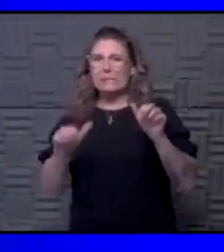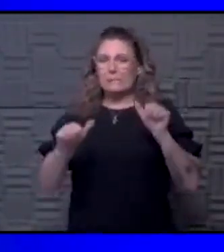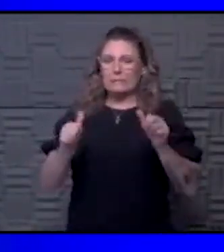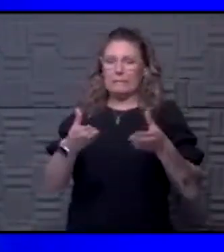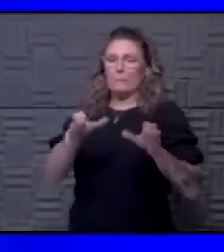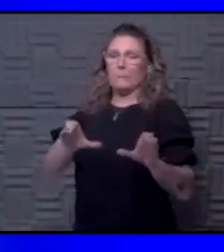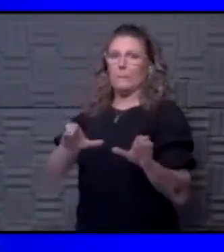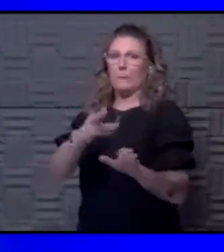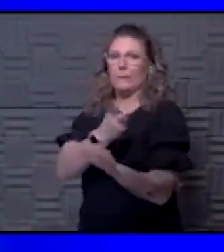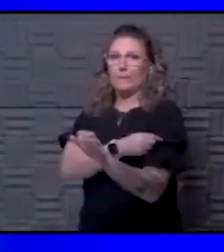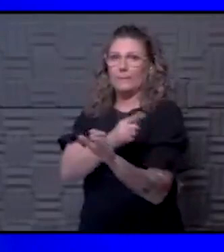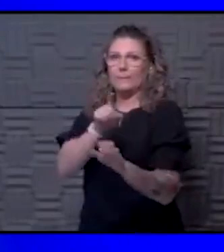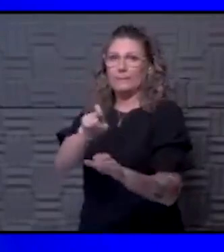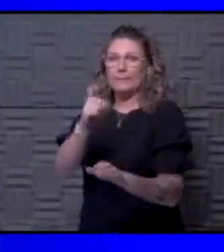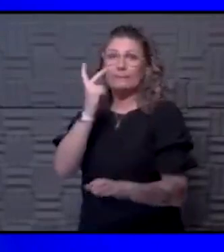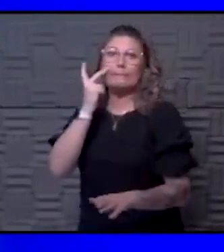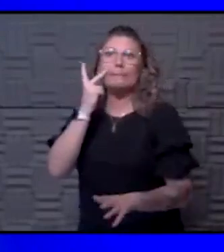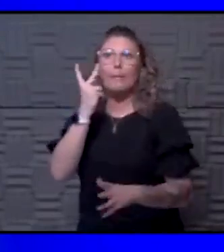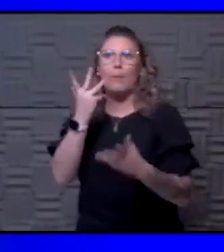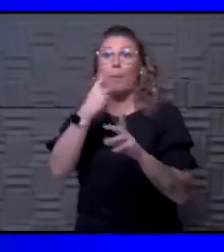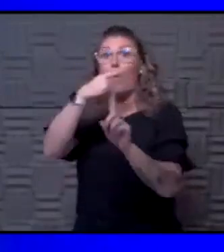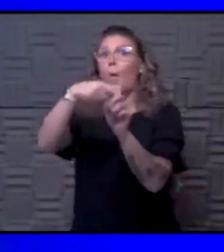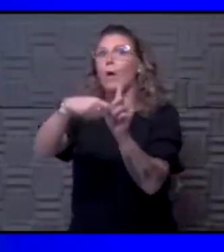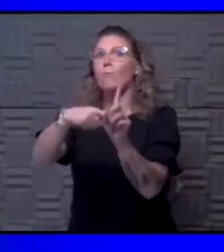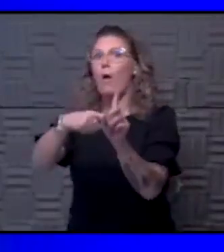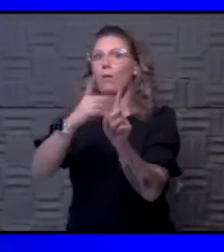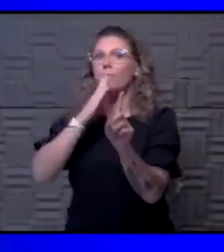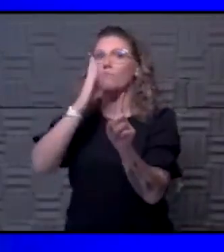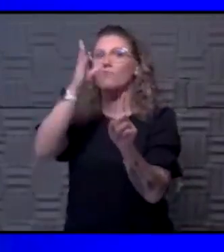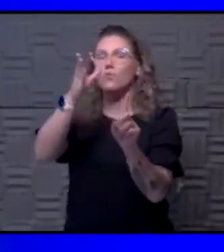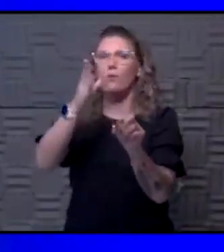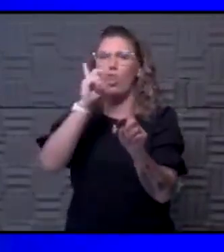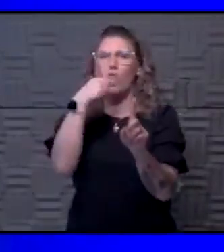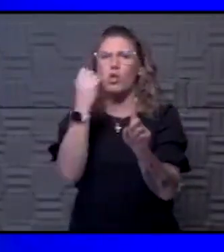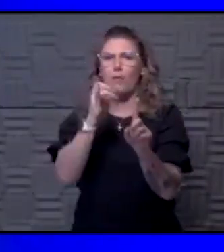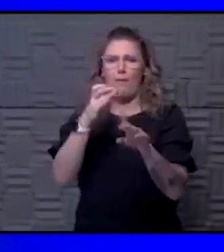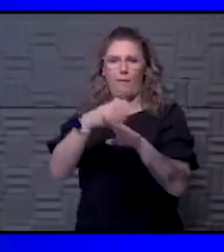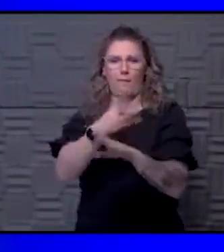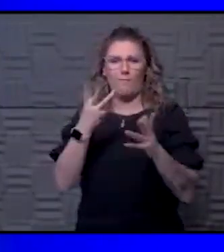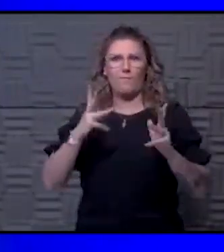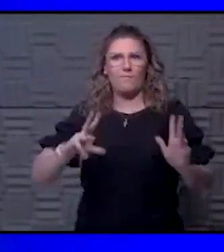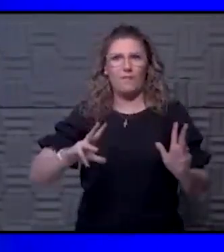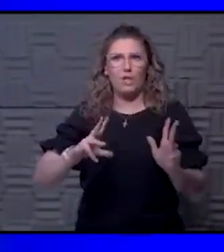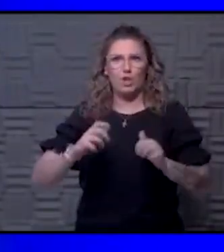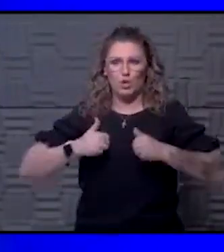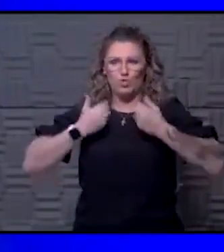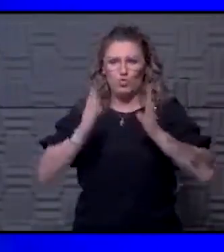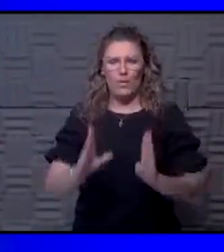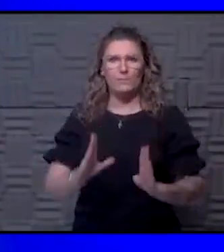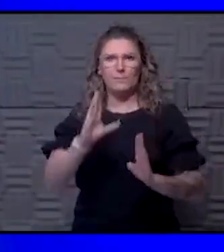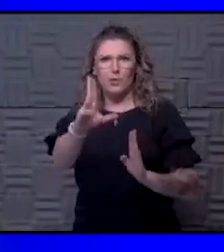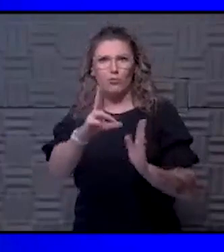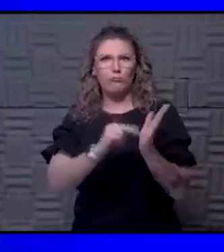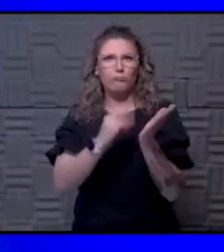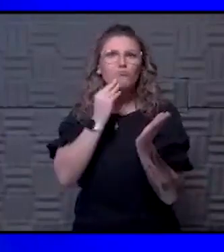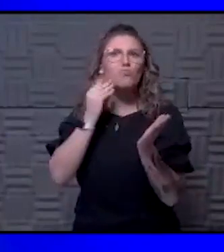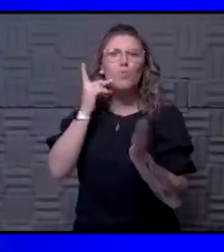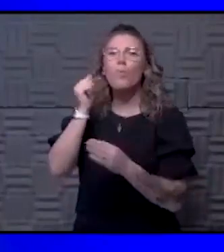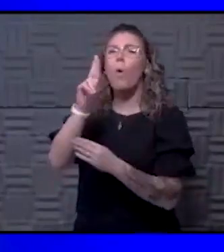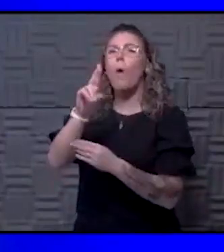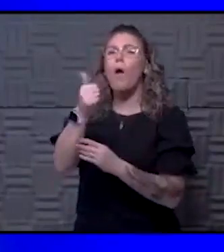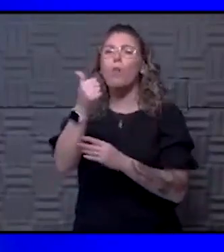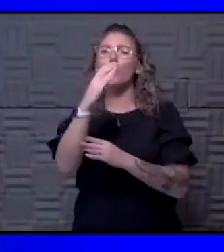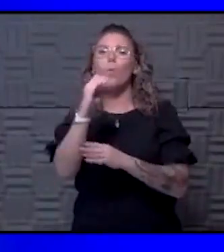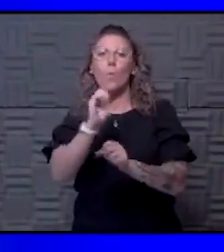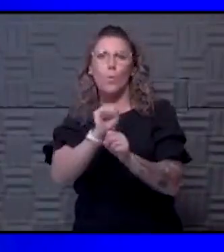away. They needed to see even just a month or two of what it looked like after the residents of a facility or some of their other colleagues got that